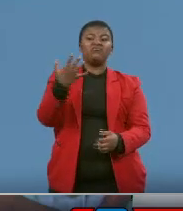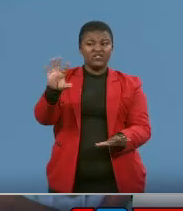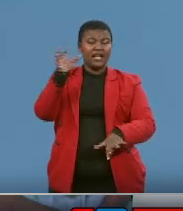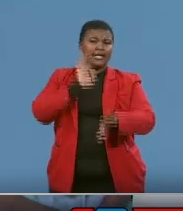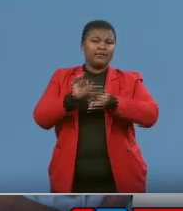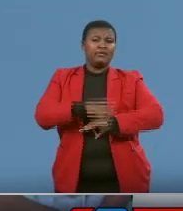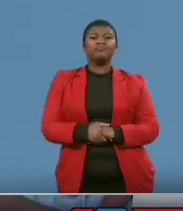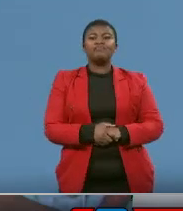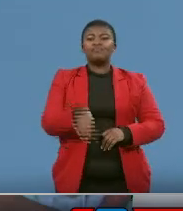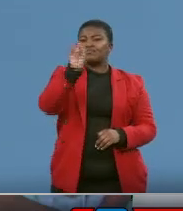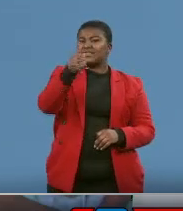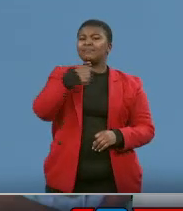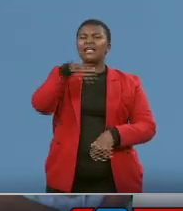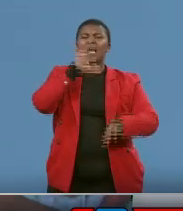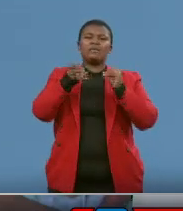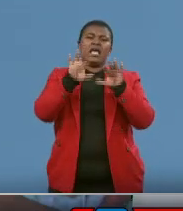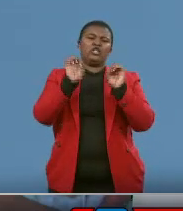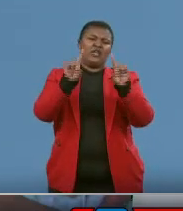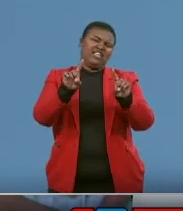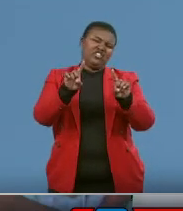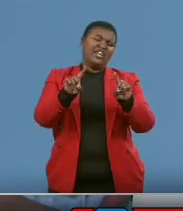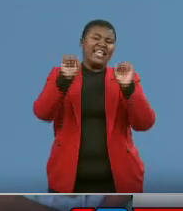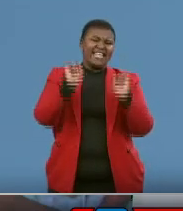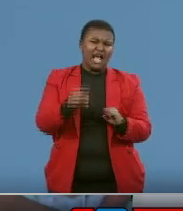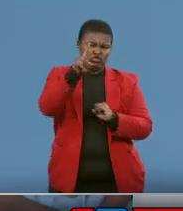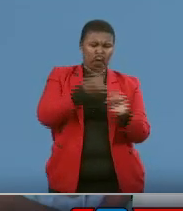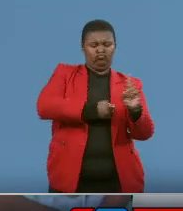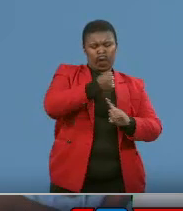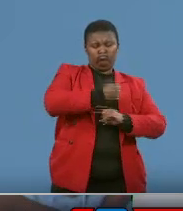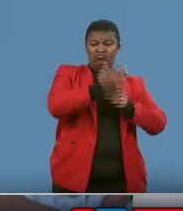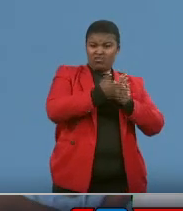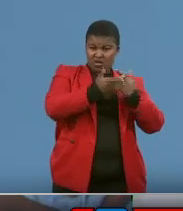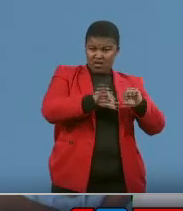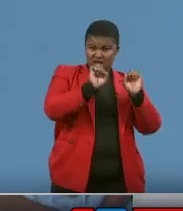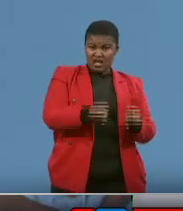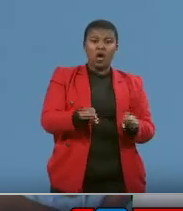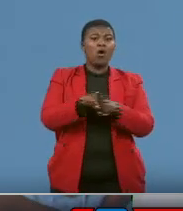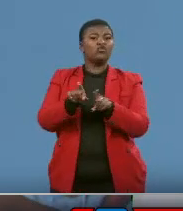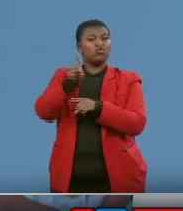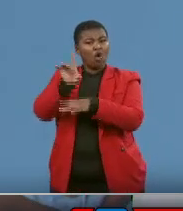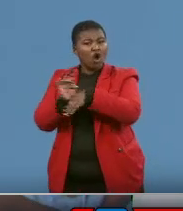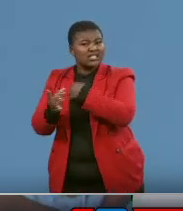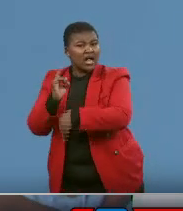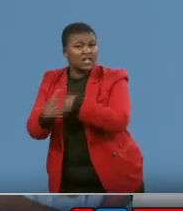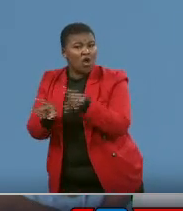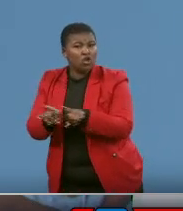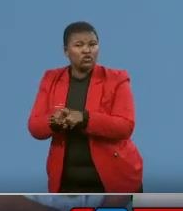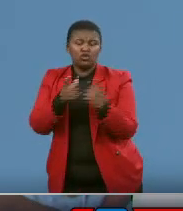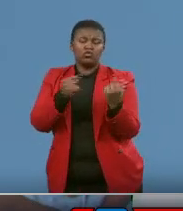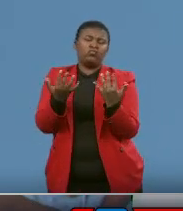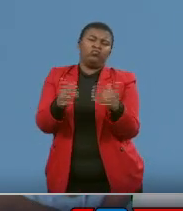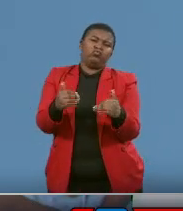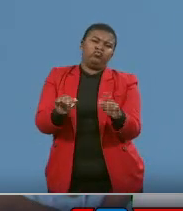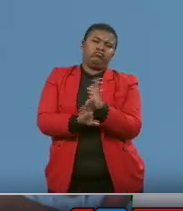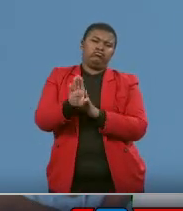Can we talk about the education side of this as well? Because apart from you being an activist and you're now a consultant as well, heavens, you've done so well since you and I last saw each other